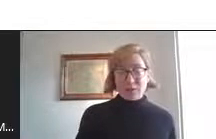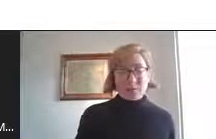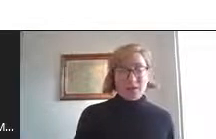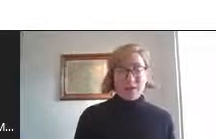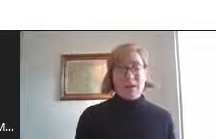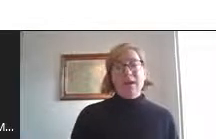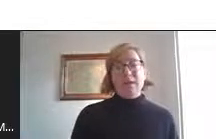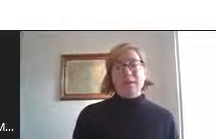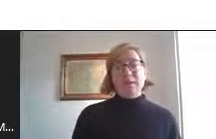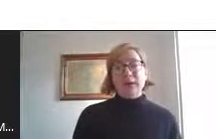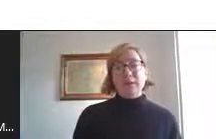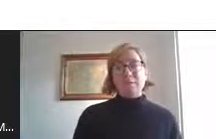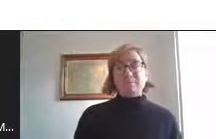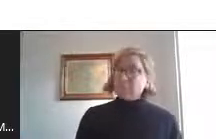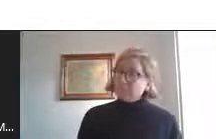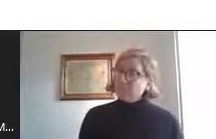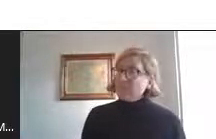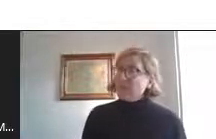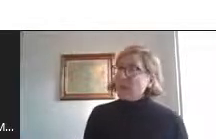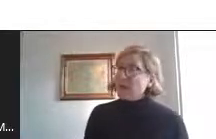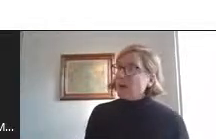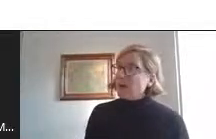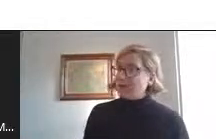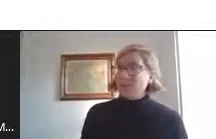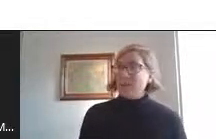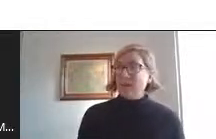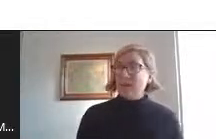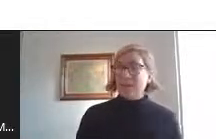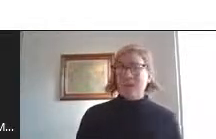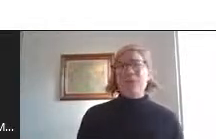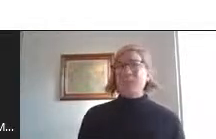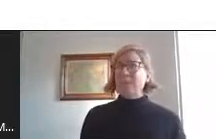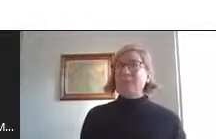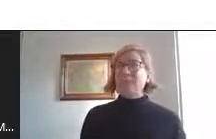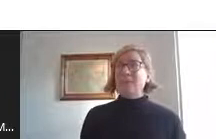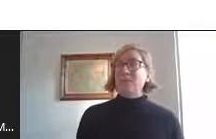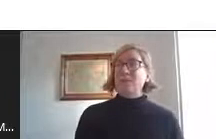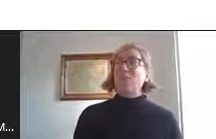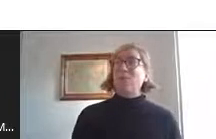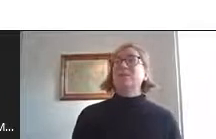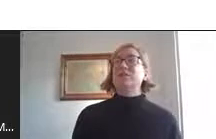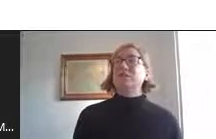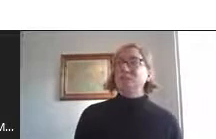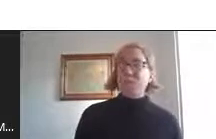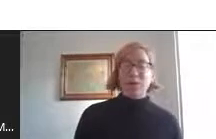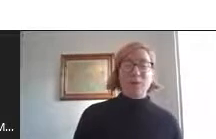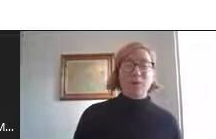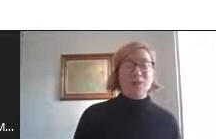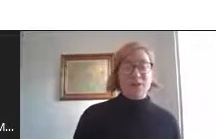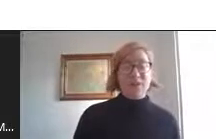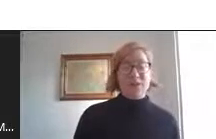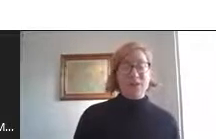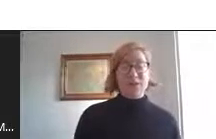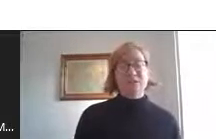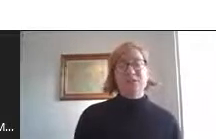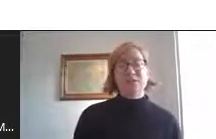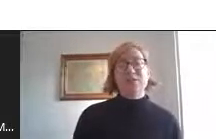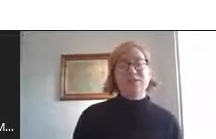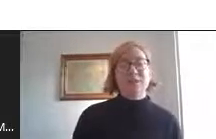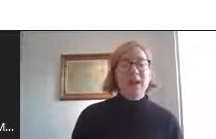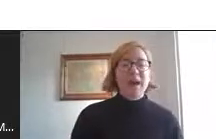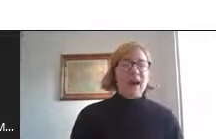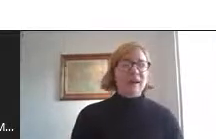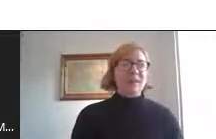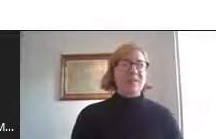or don't speak. So as can often be the case. And I remember when I was at primary school, there was a boy with very severe